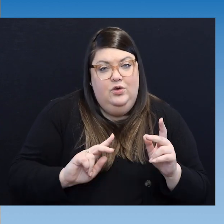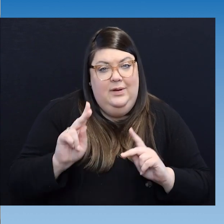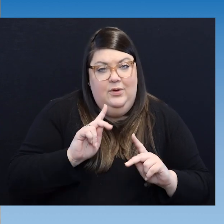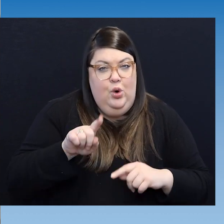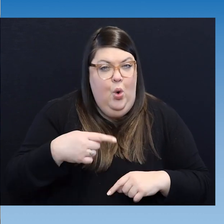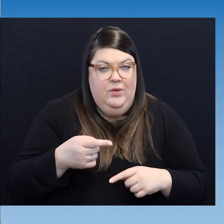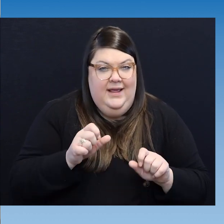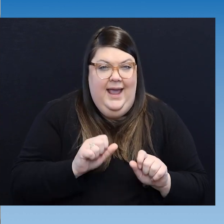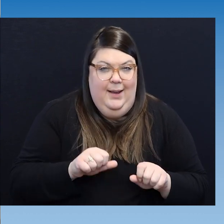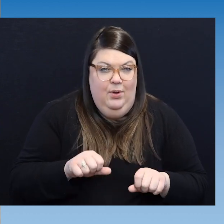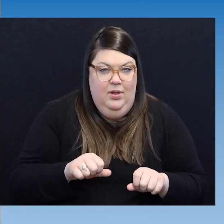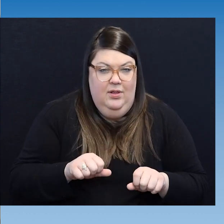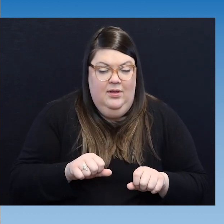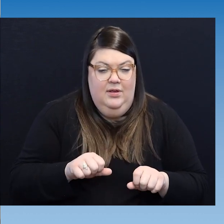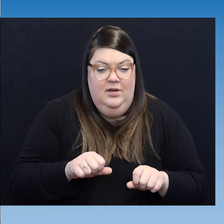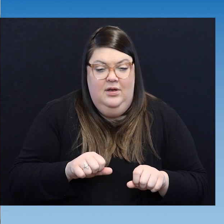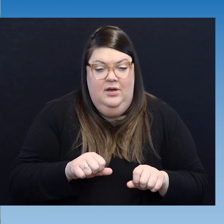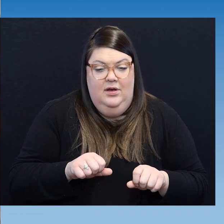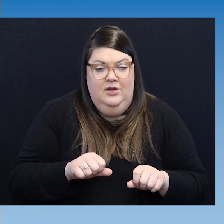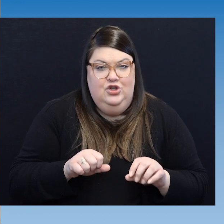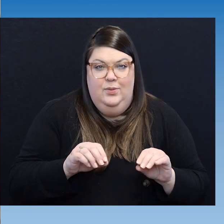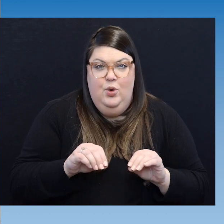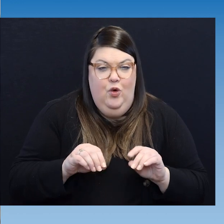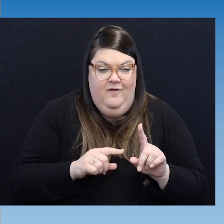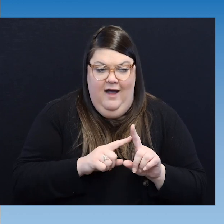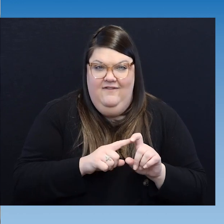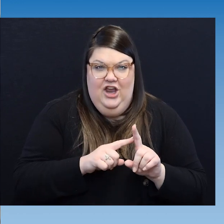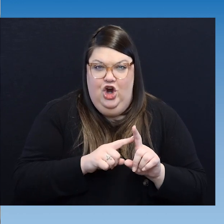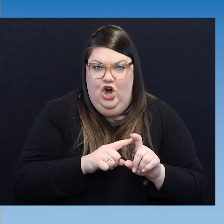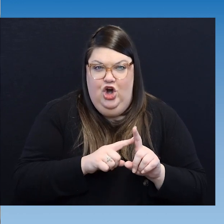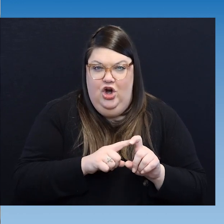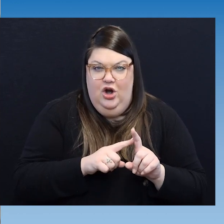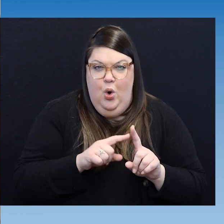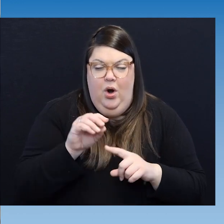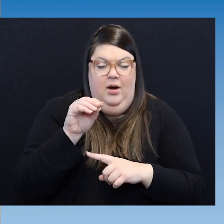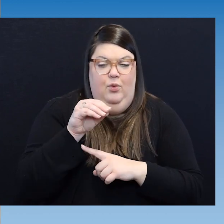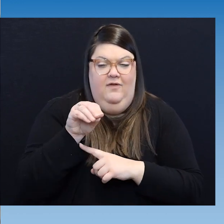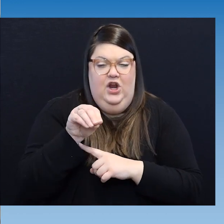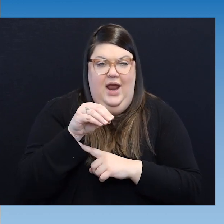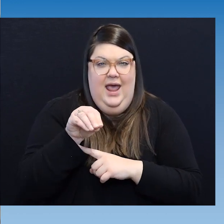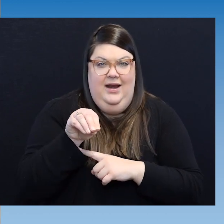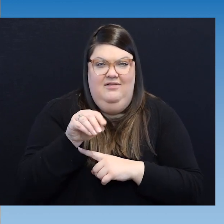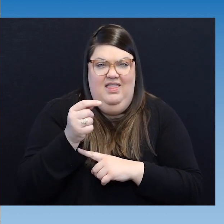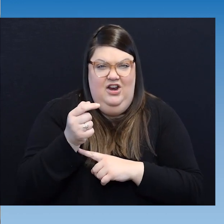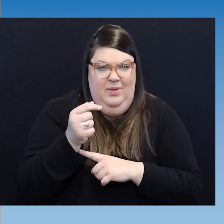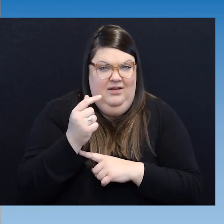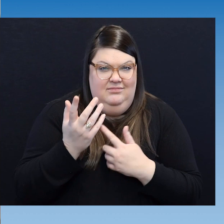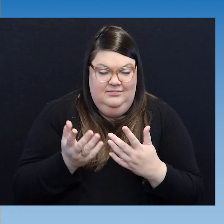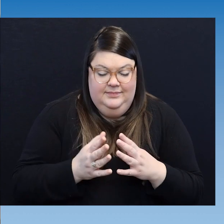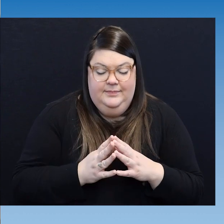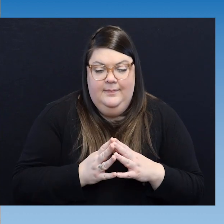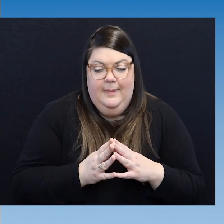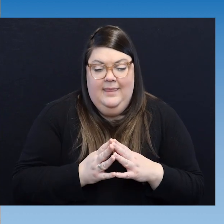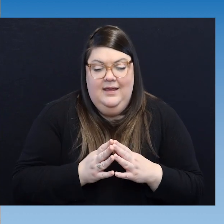are only able to move, you know, a finger. Some are only able to move their head. And so